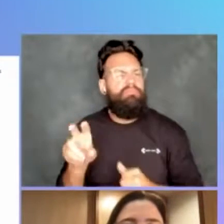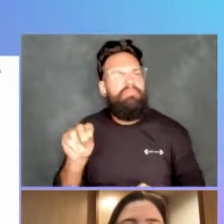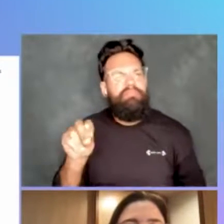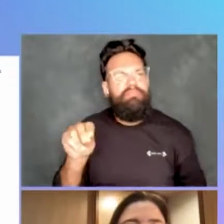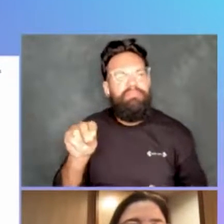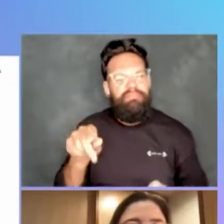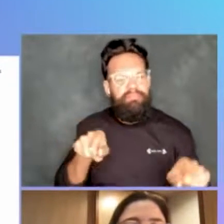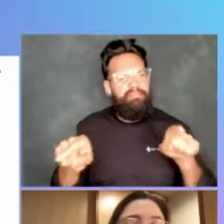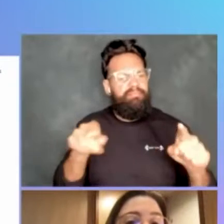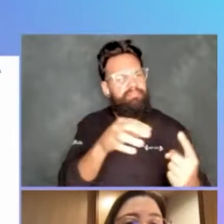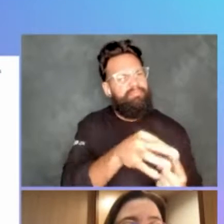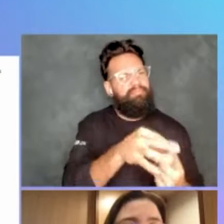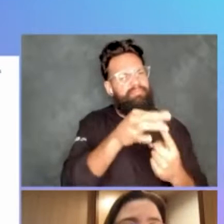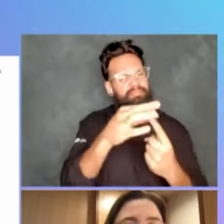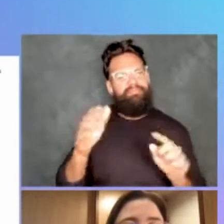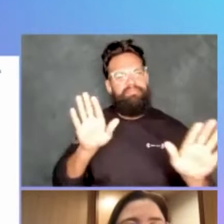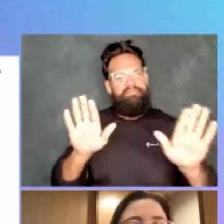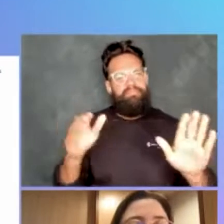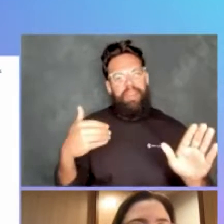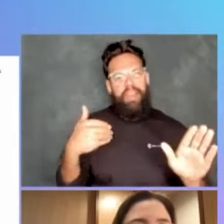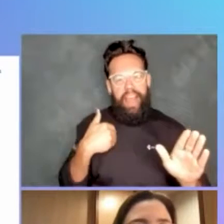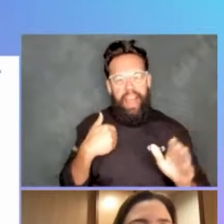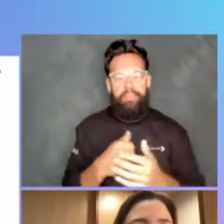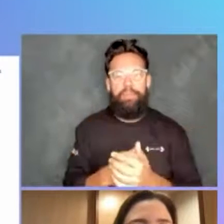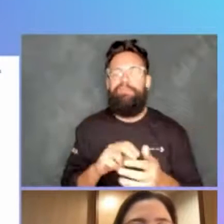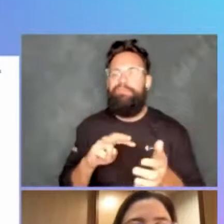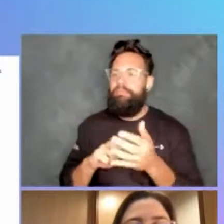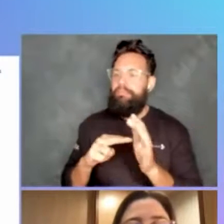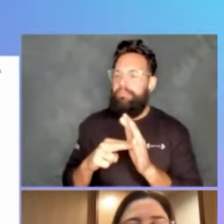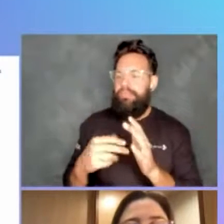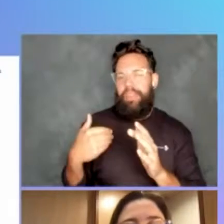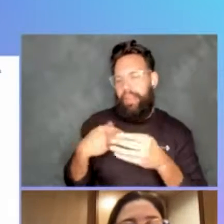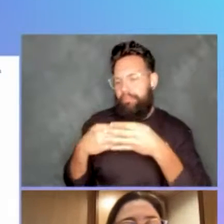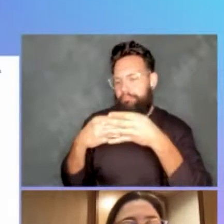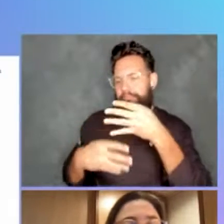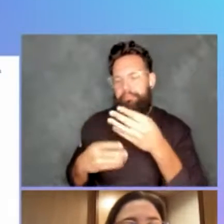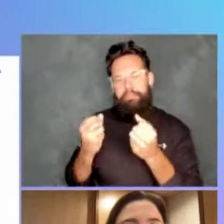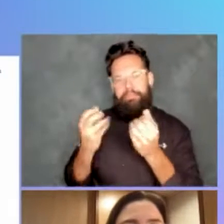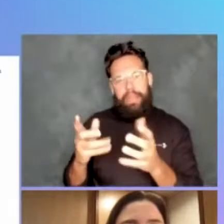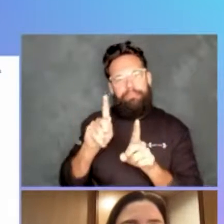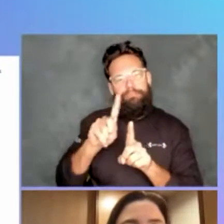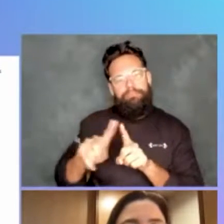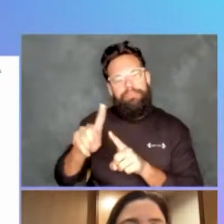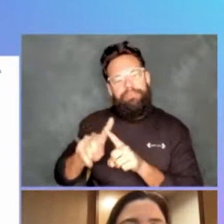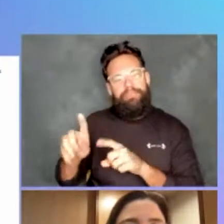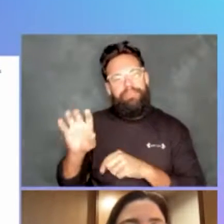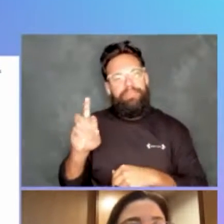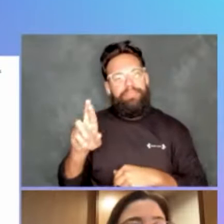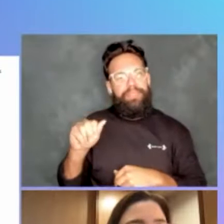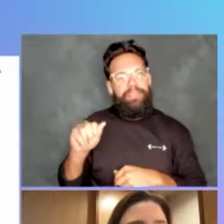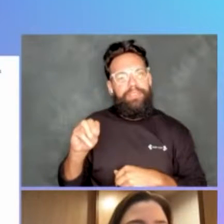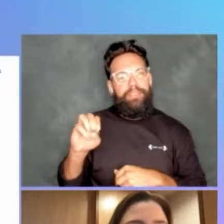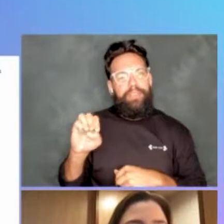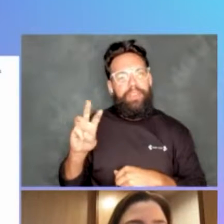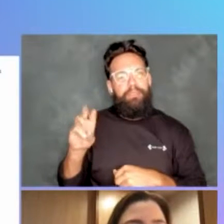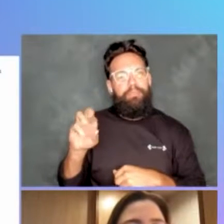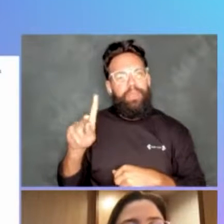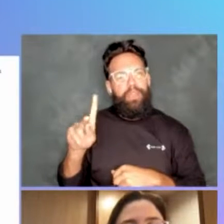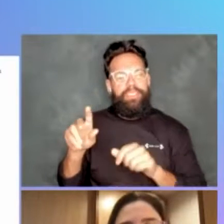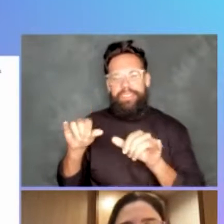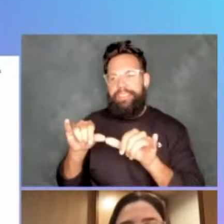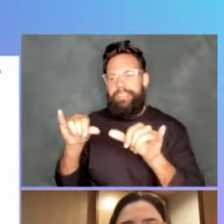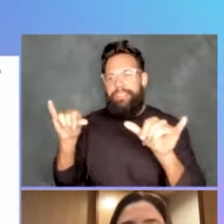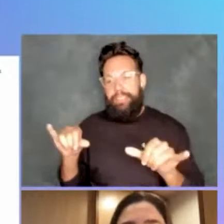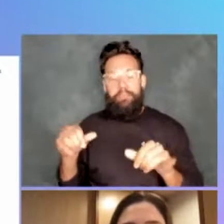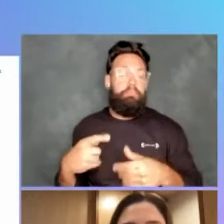of different frameworks to help with my accessibility strategy. So some of those frameworks include human-centered design,